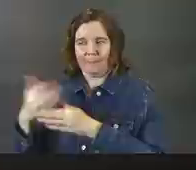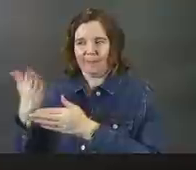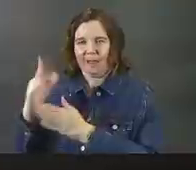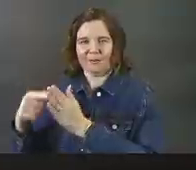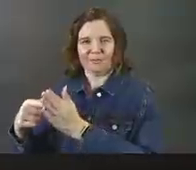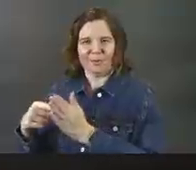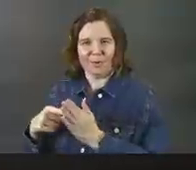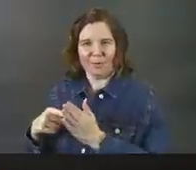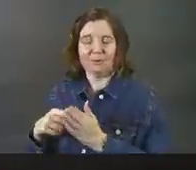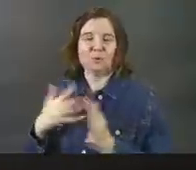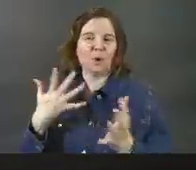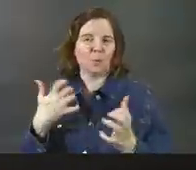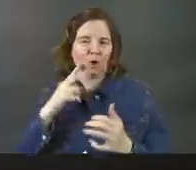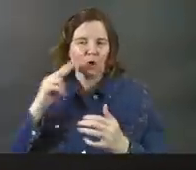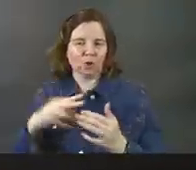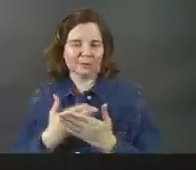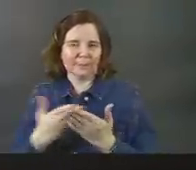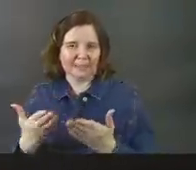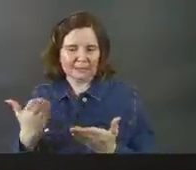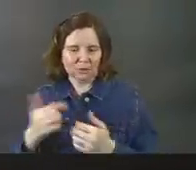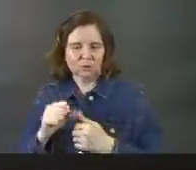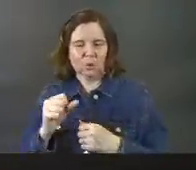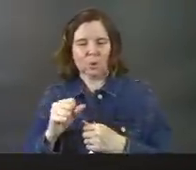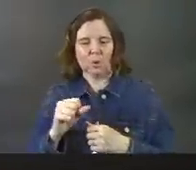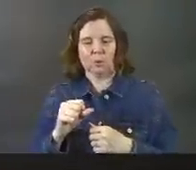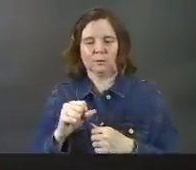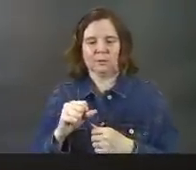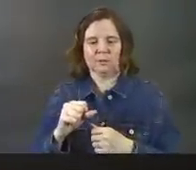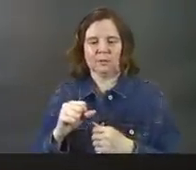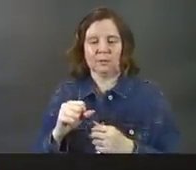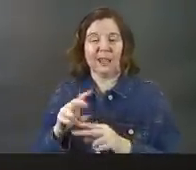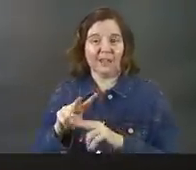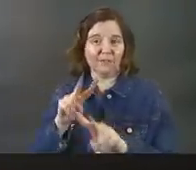So I want us to look at some things here. So this ultimate hope,